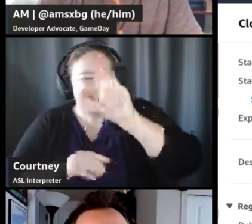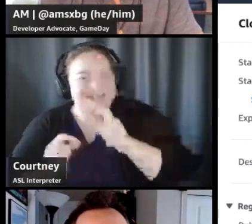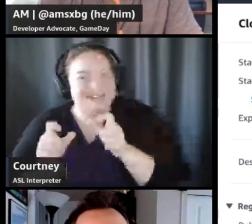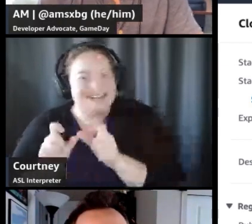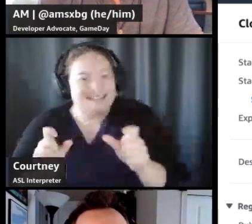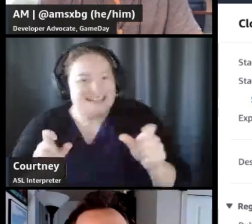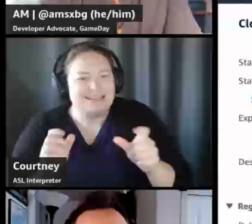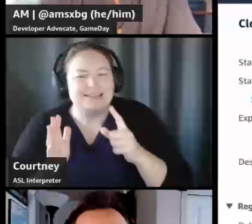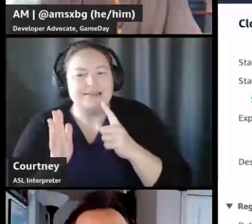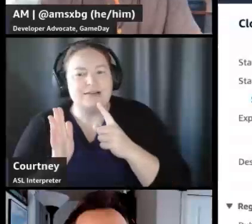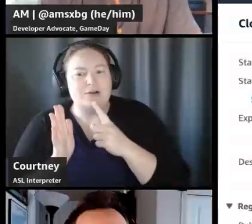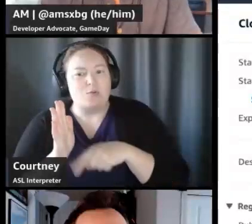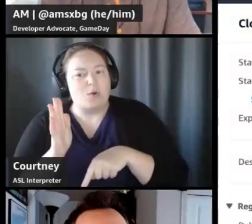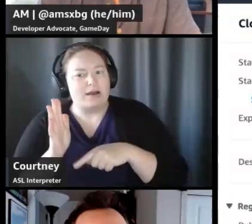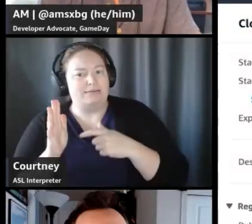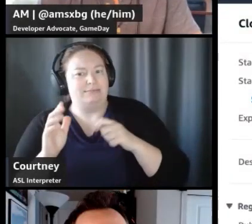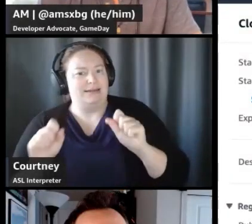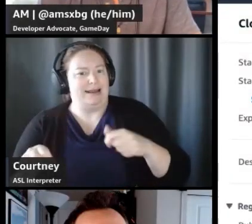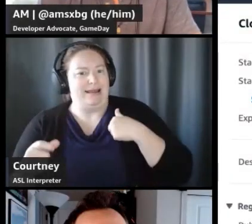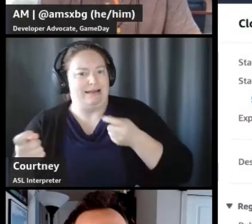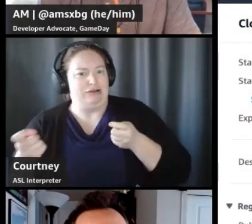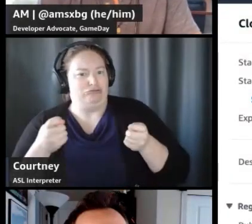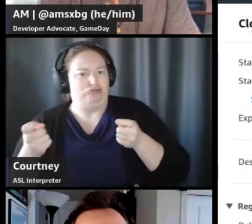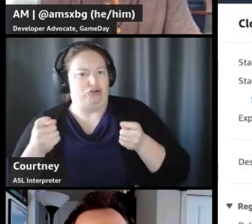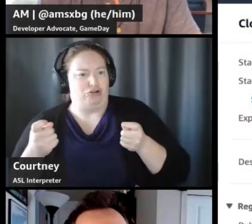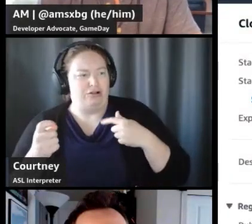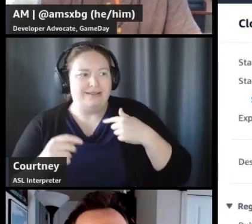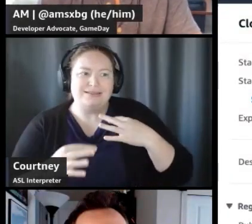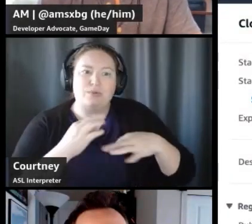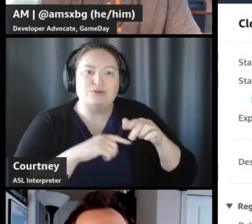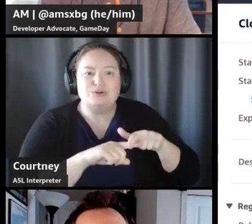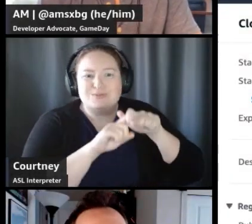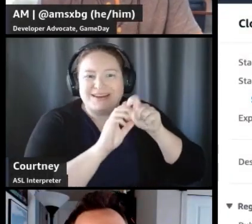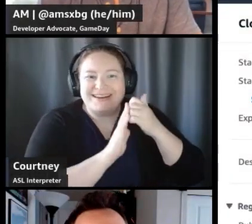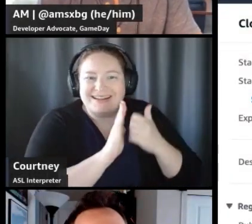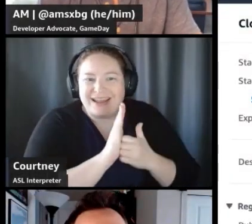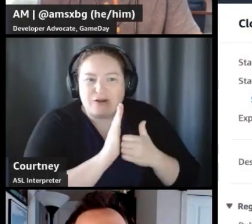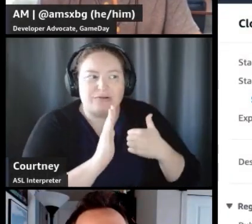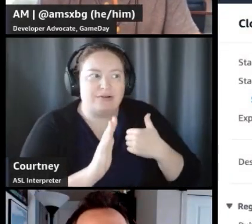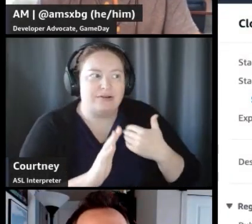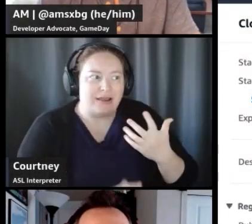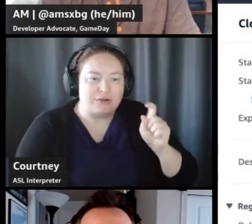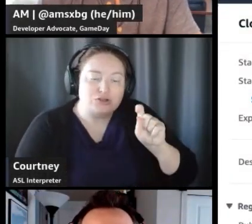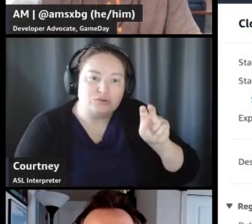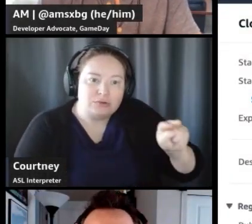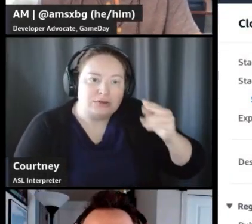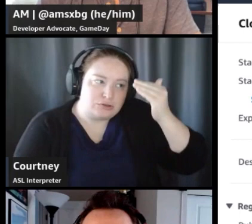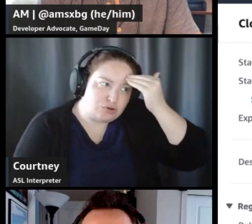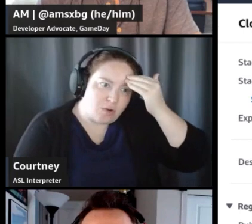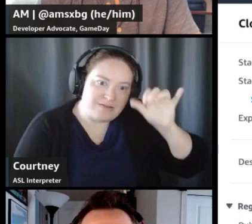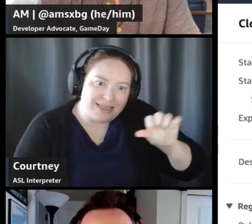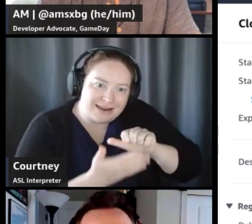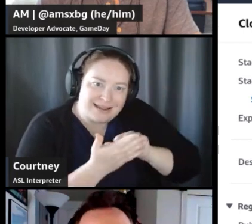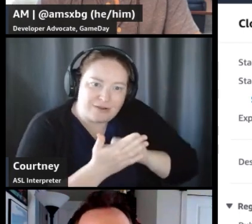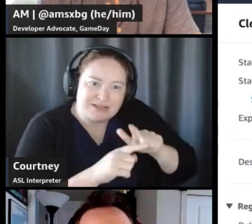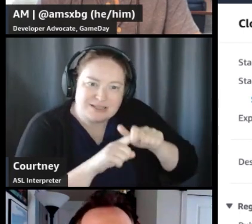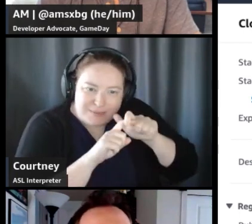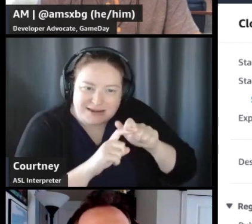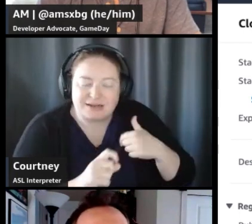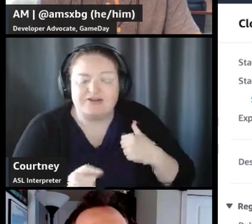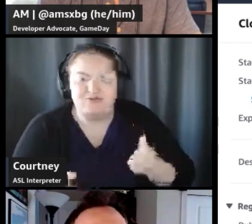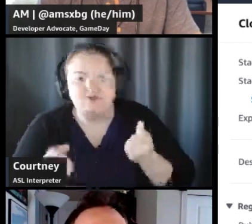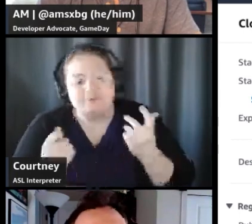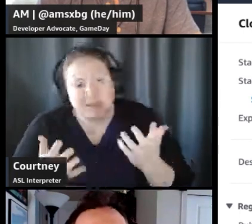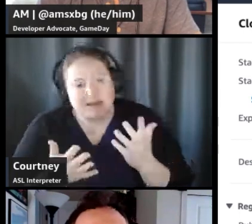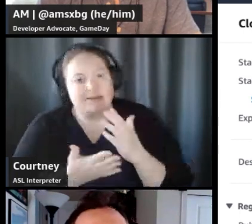that is more under my control, right? Rather than like a suspended account and having an accountability of that. So there were a lot of lenses to this feature